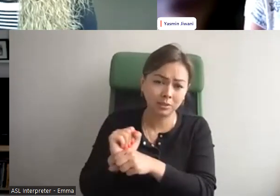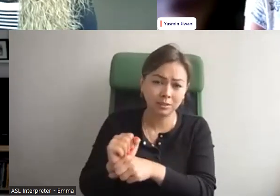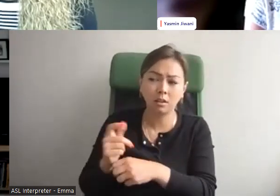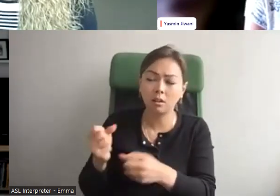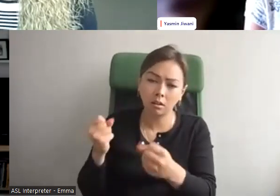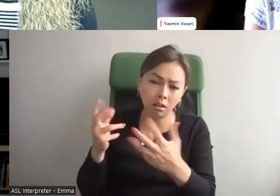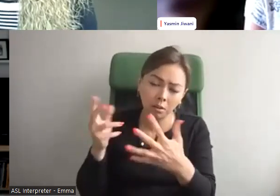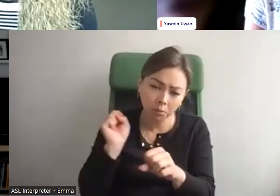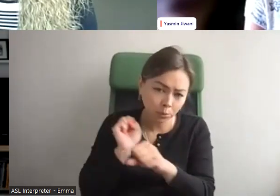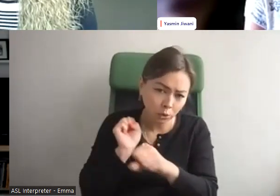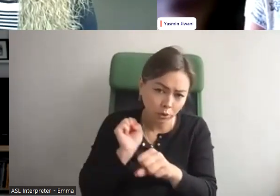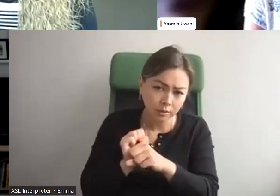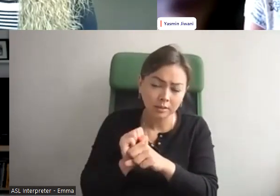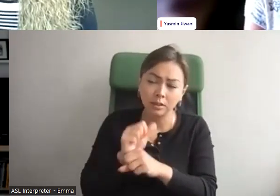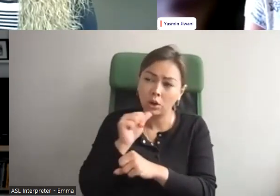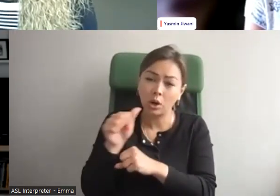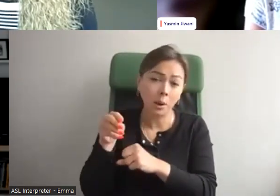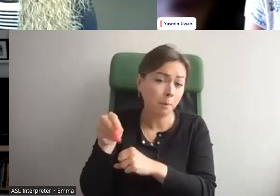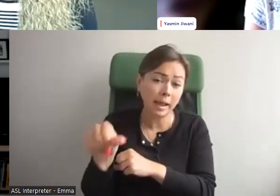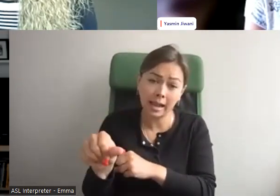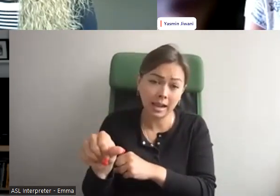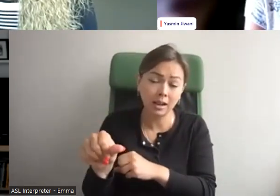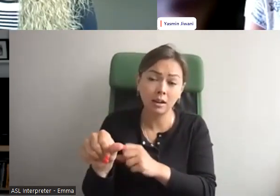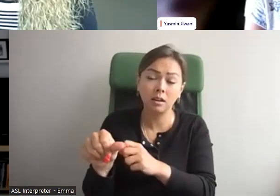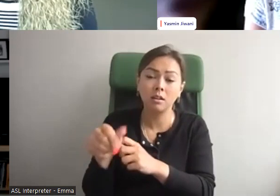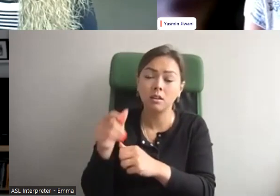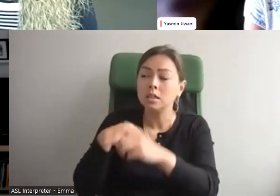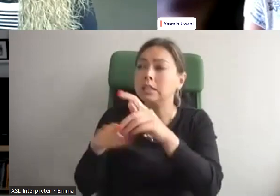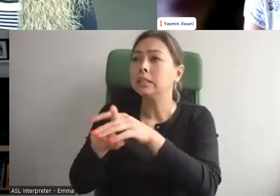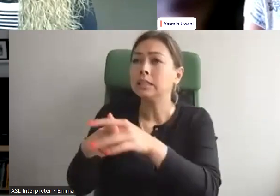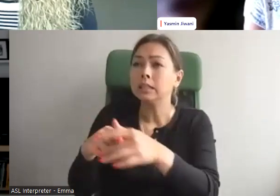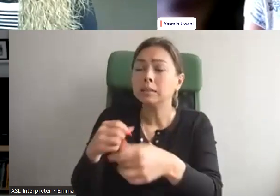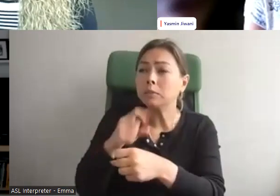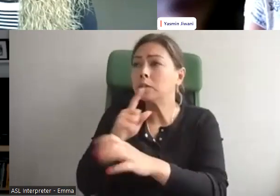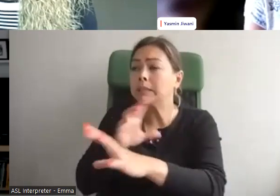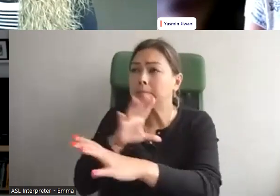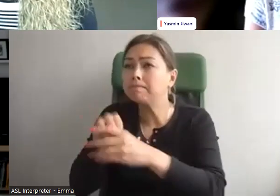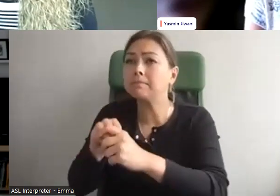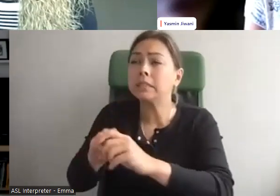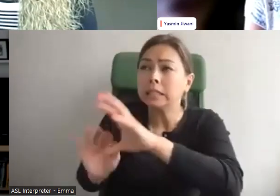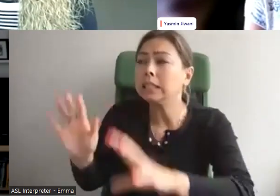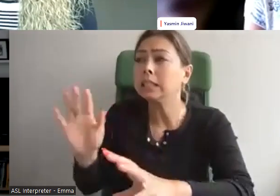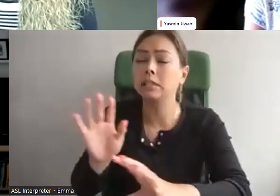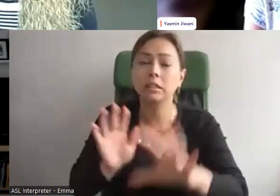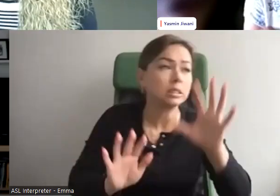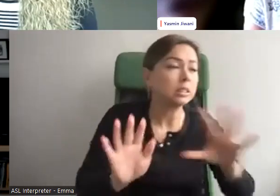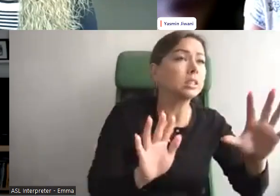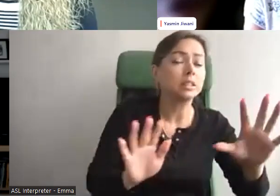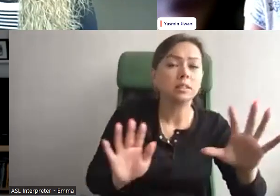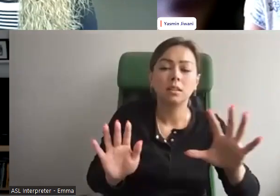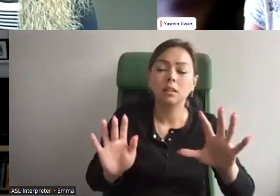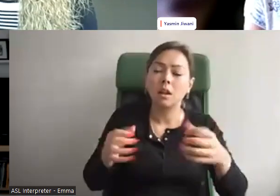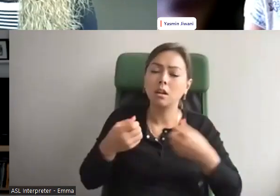just to make sure that our voice and our perspective gets in. And this is why it becomes imperative to have